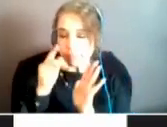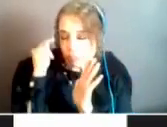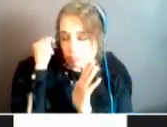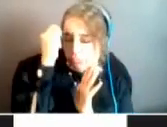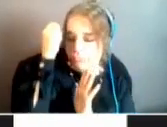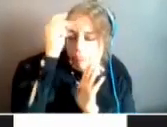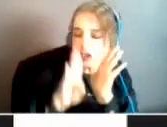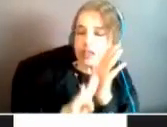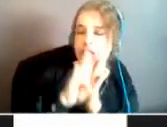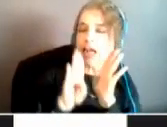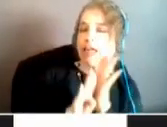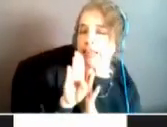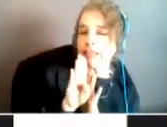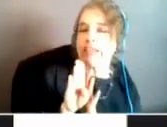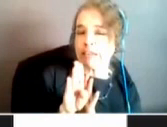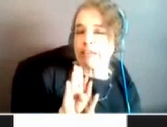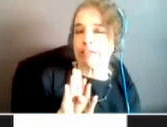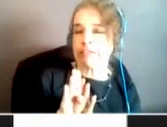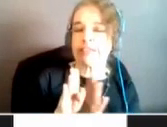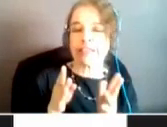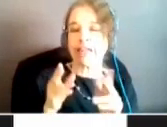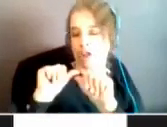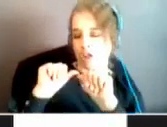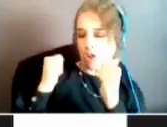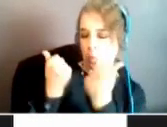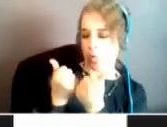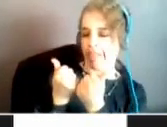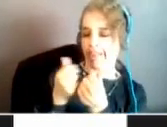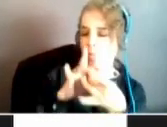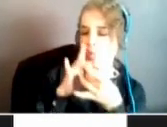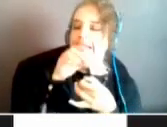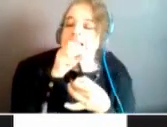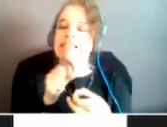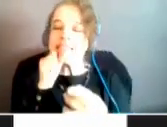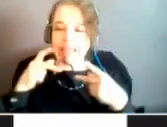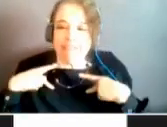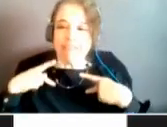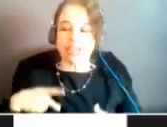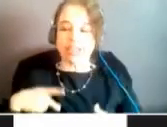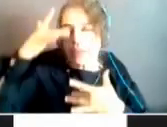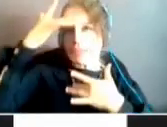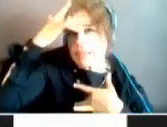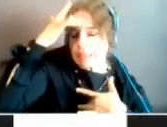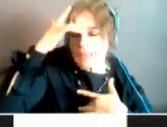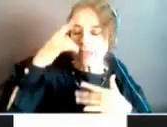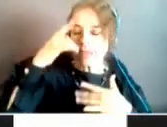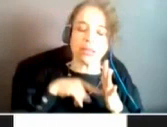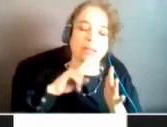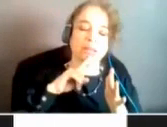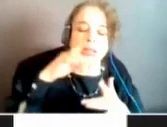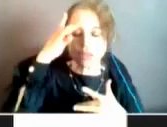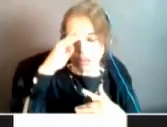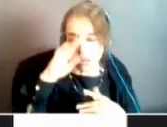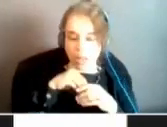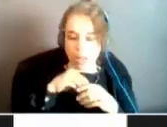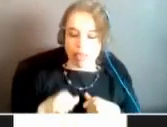and adversities associated with aging, you know, such as physical illness, cognitive impairment,